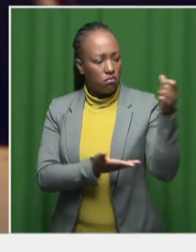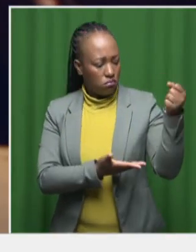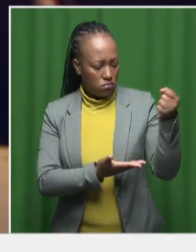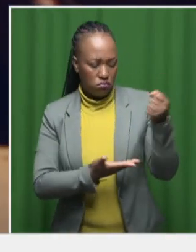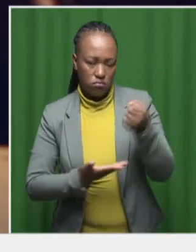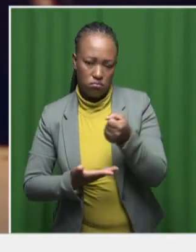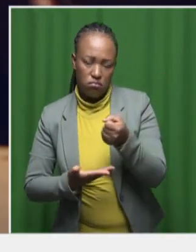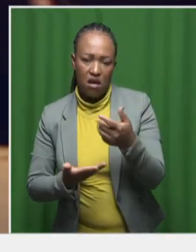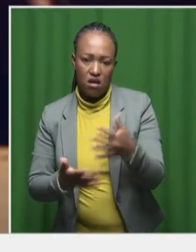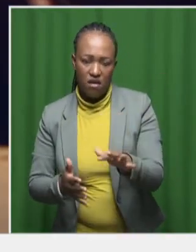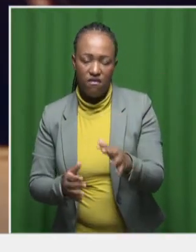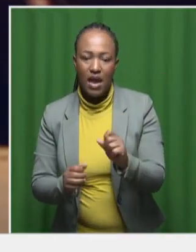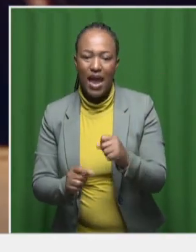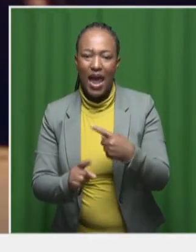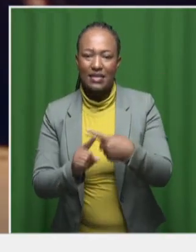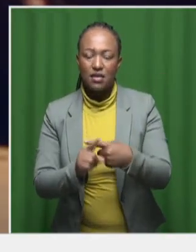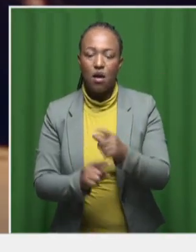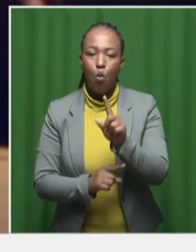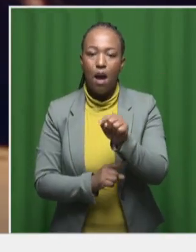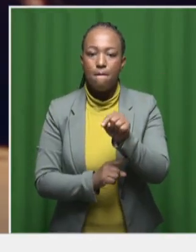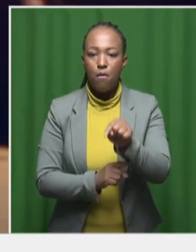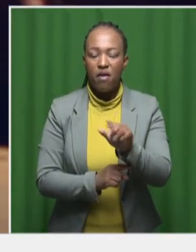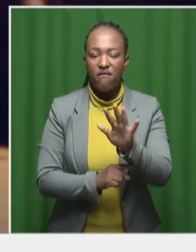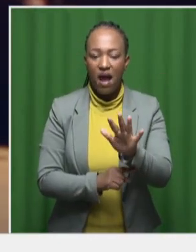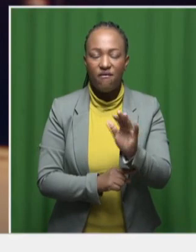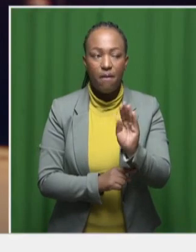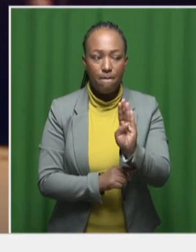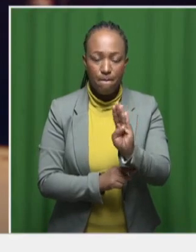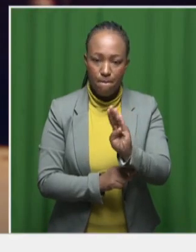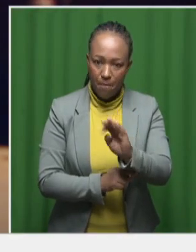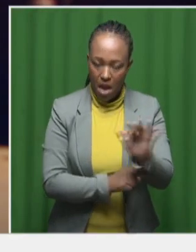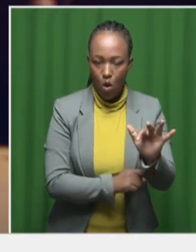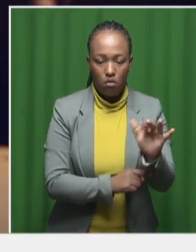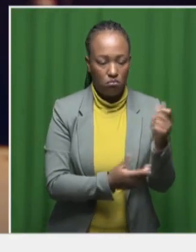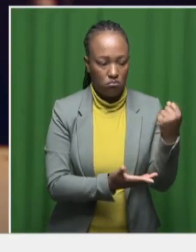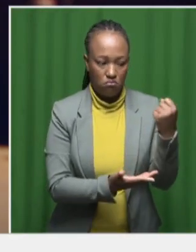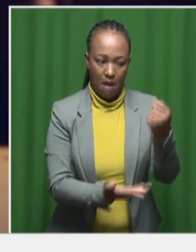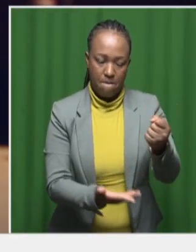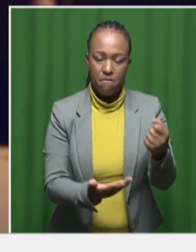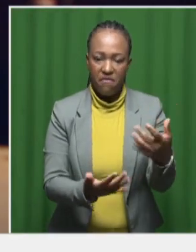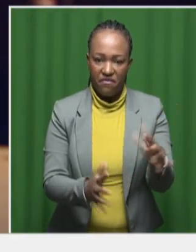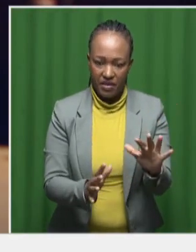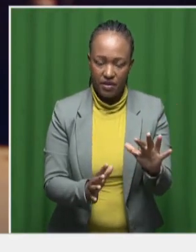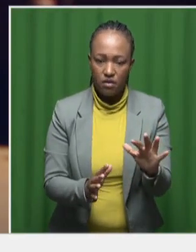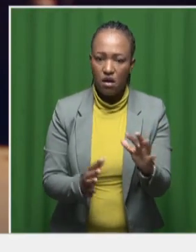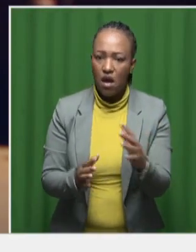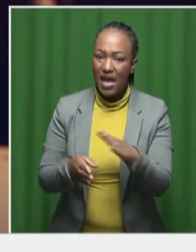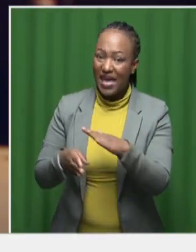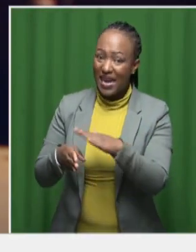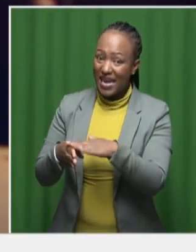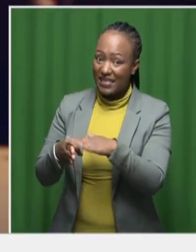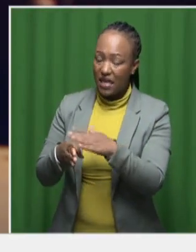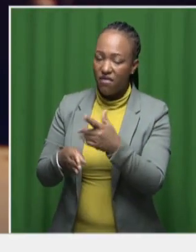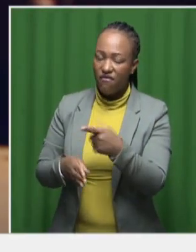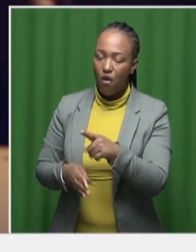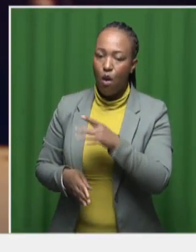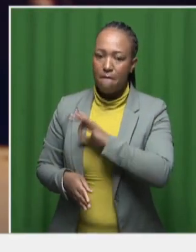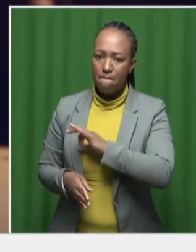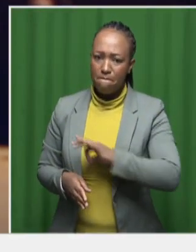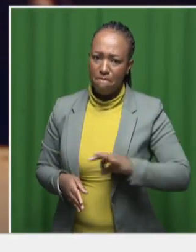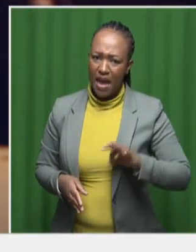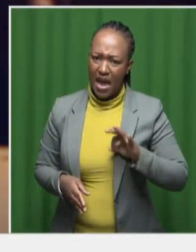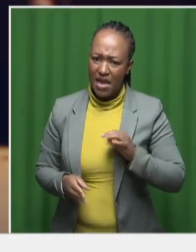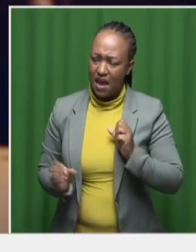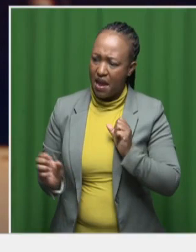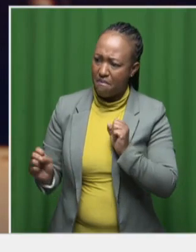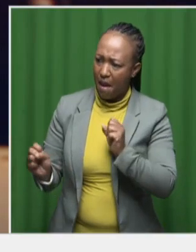extra amount of money, which is 1.5 billion. The reasons that the mayor has given right now, is that good enough for you? Because I